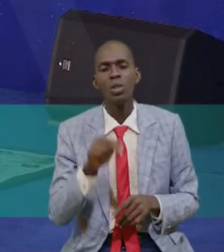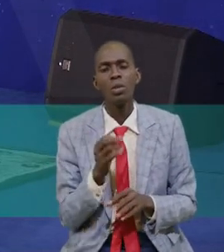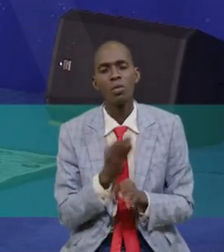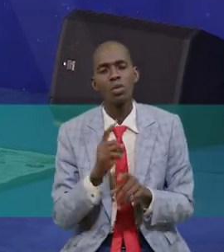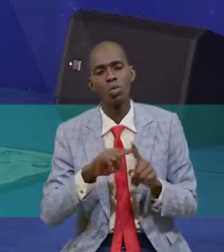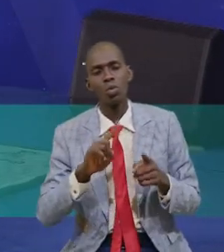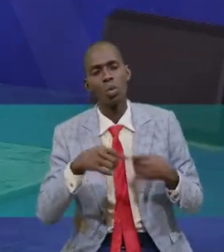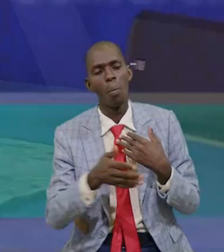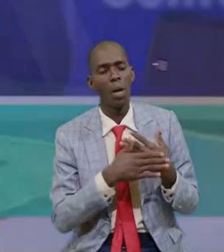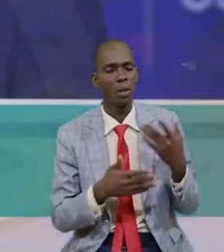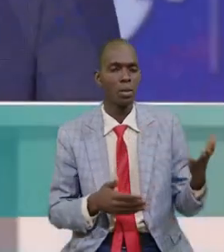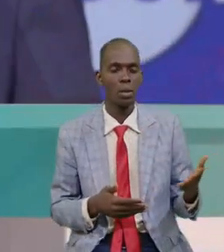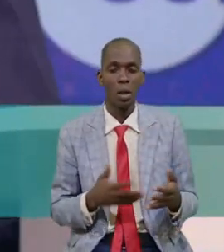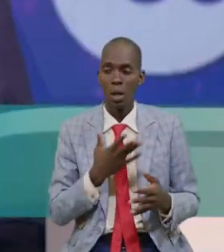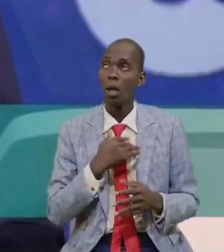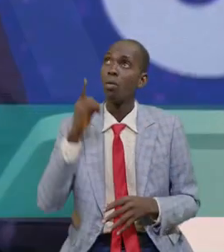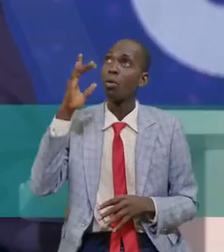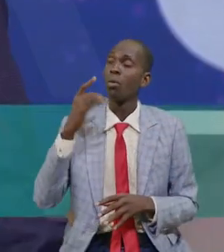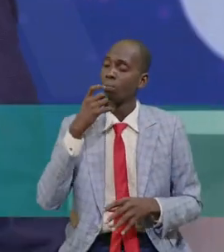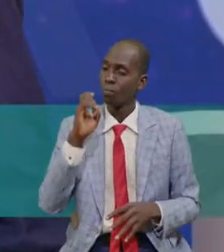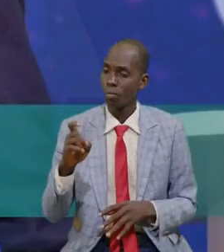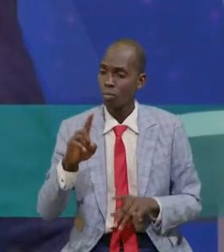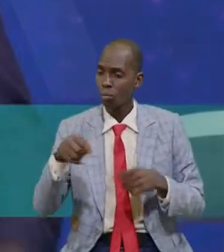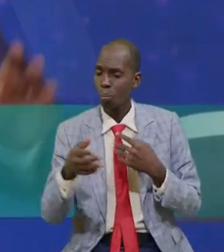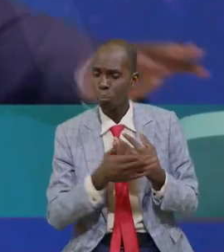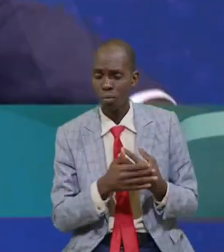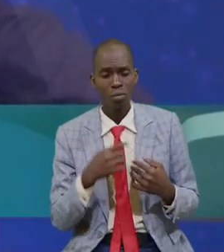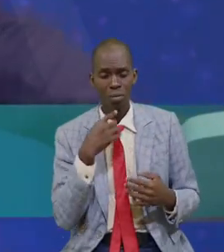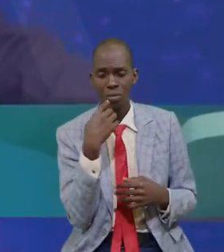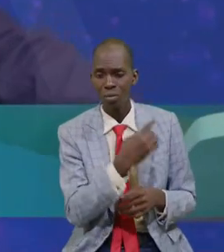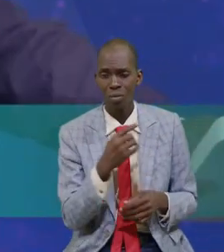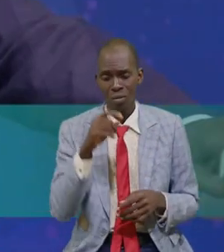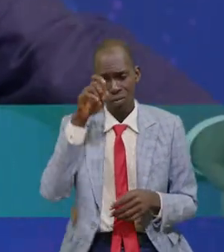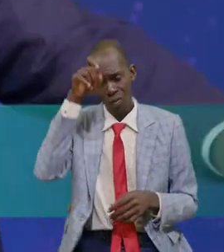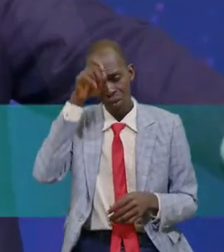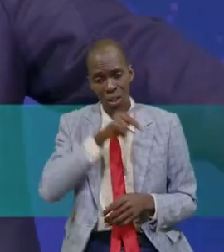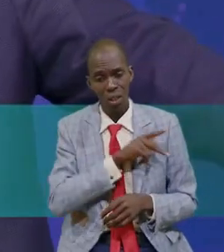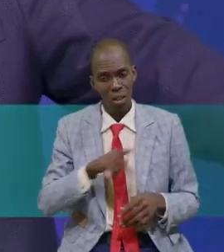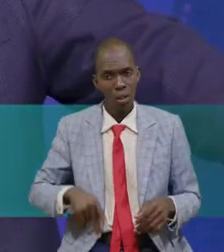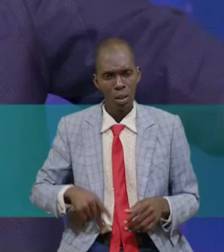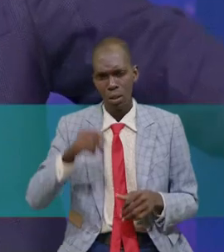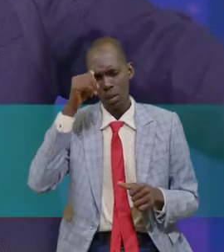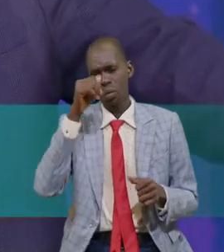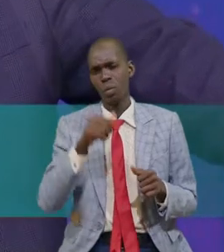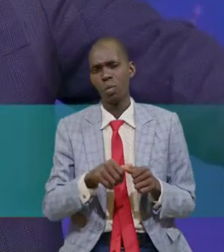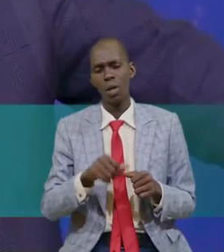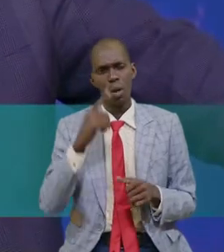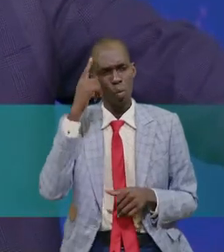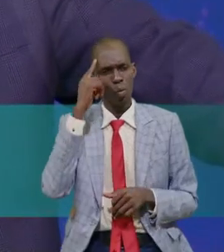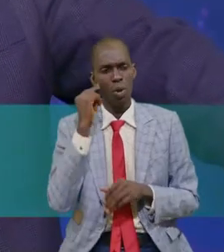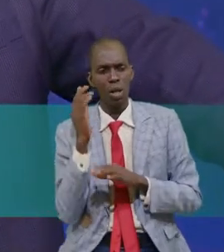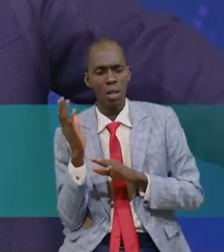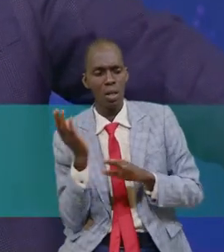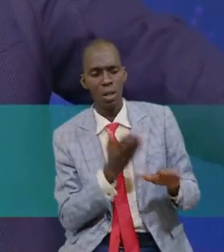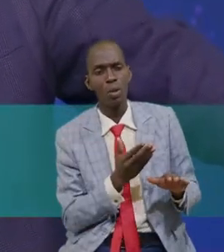go tell Pharaoh to appear before Pharaoh. Remember, he left when the